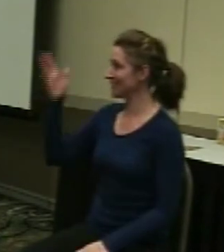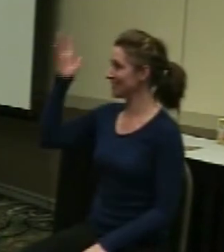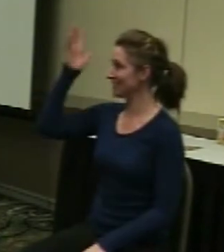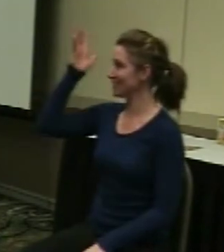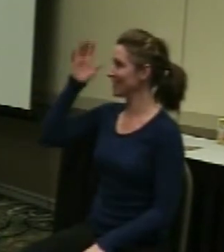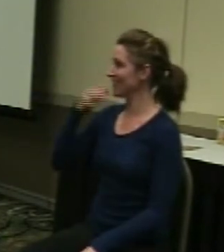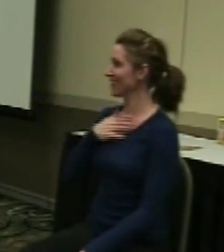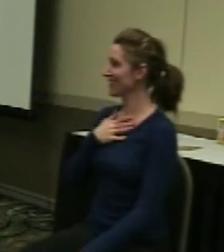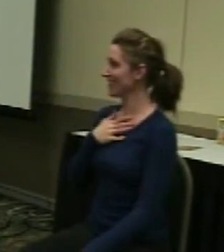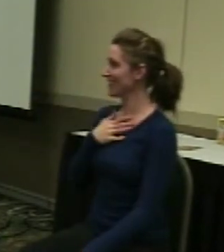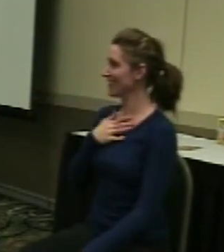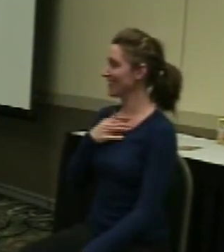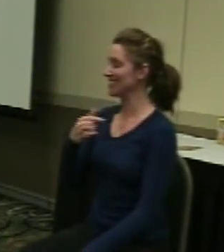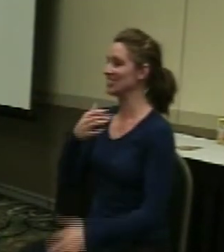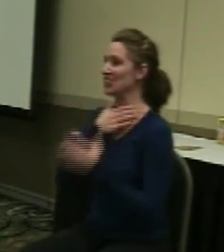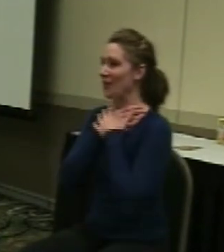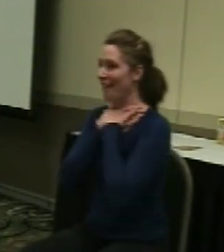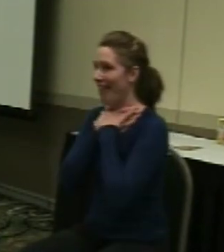you want to say something?